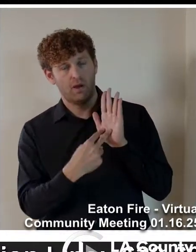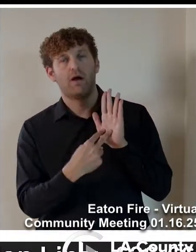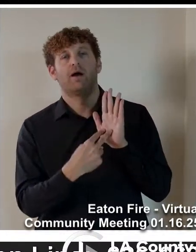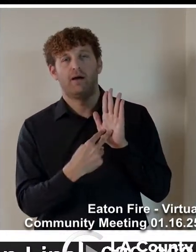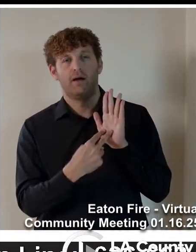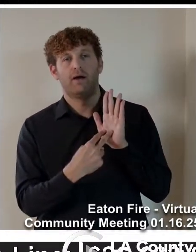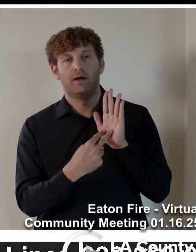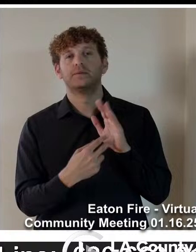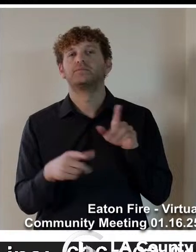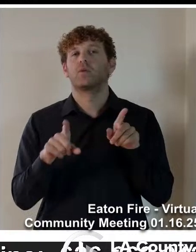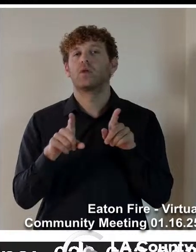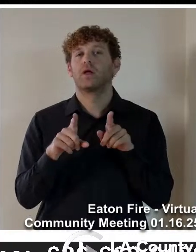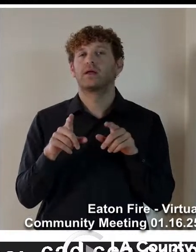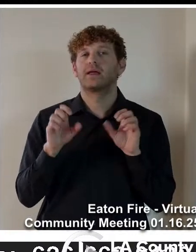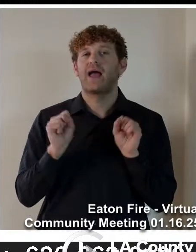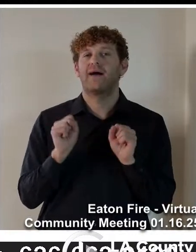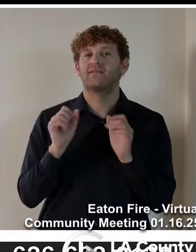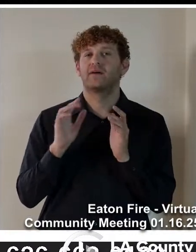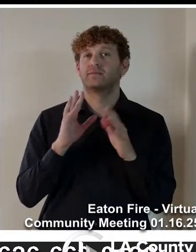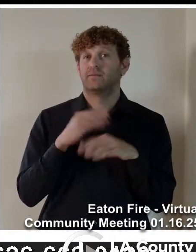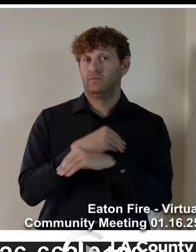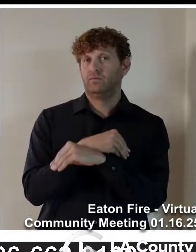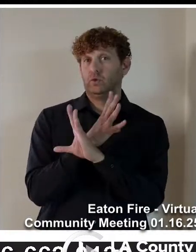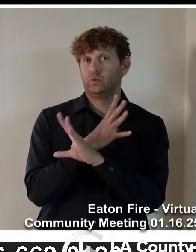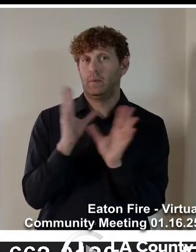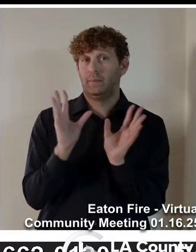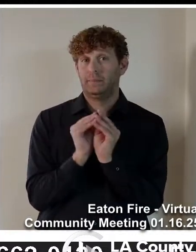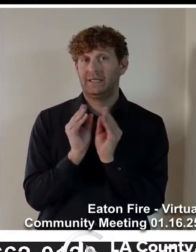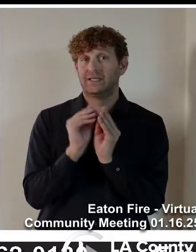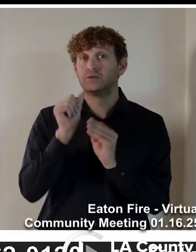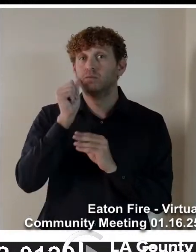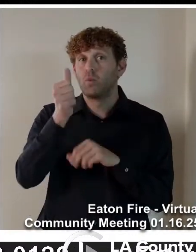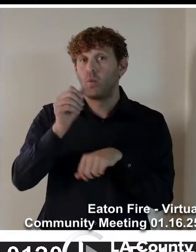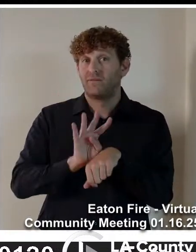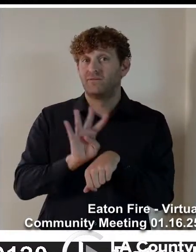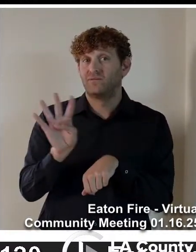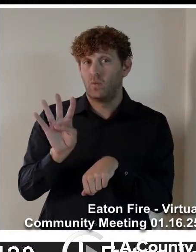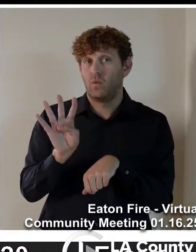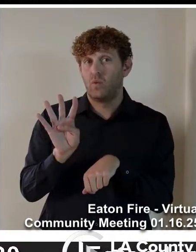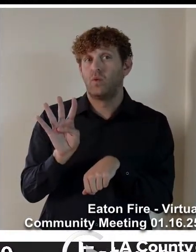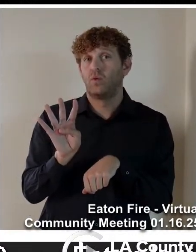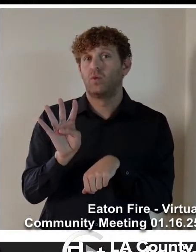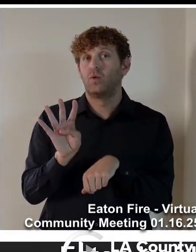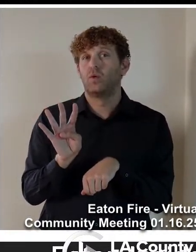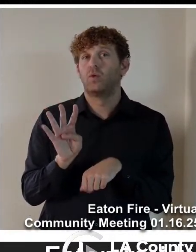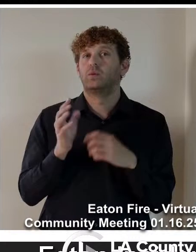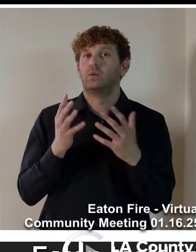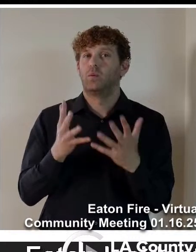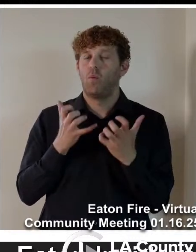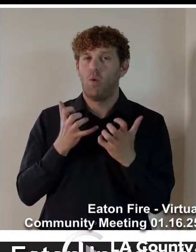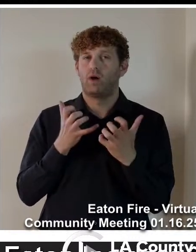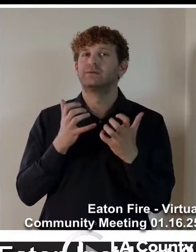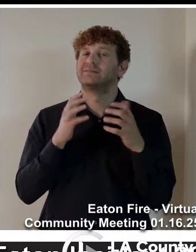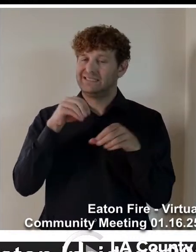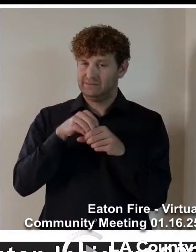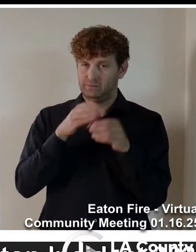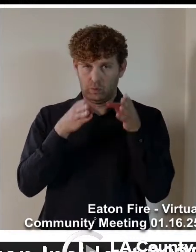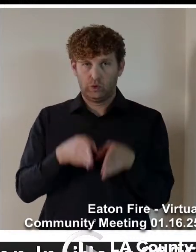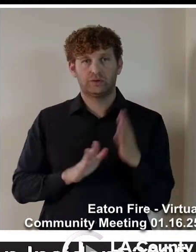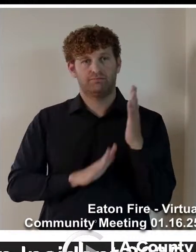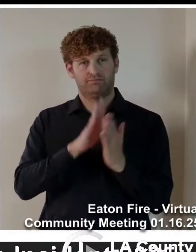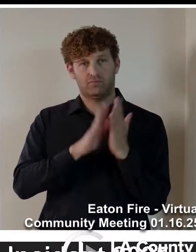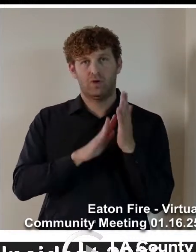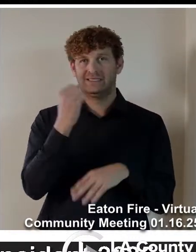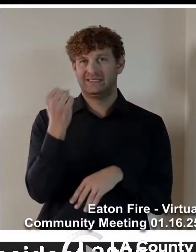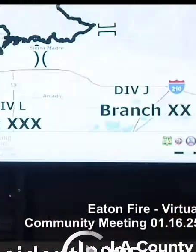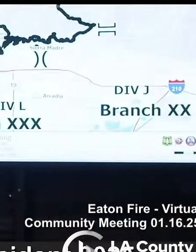a virtual meeting tomorrow at 4 p.m. And we're looking to have an in-person meeting Saturday at 4 p.m. Our location is